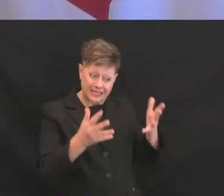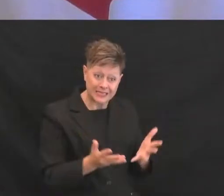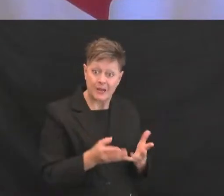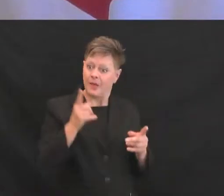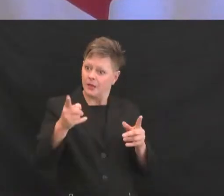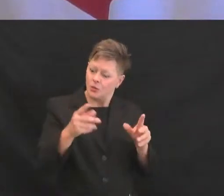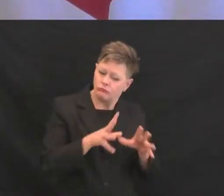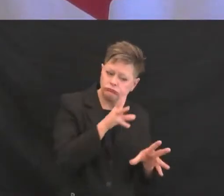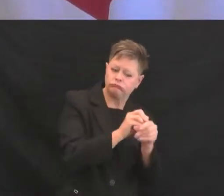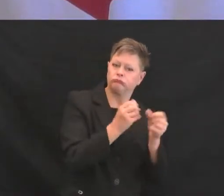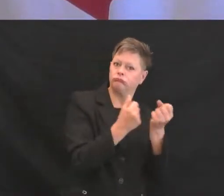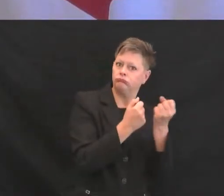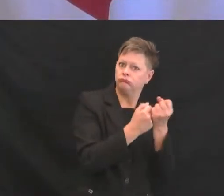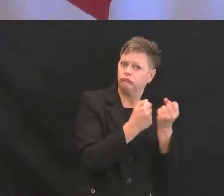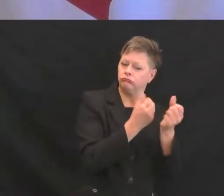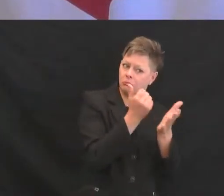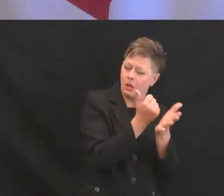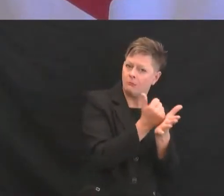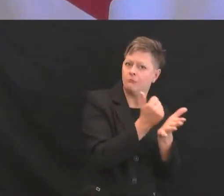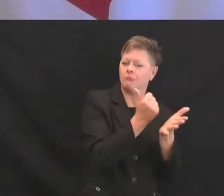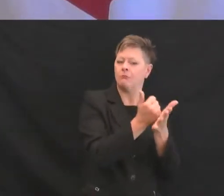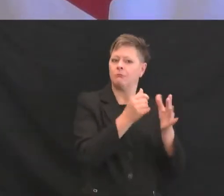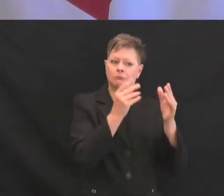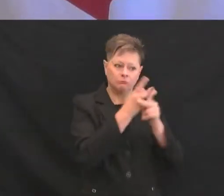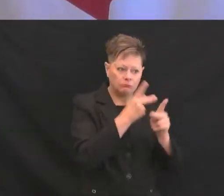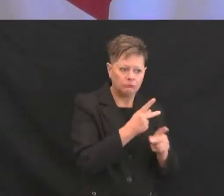instrumental and sincerely appreciated.